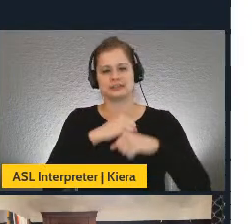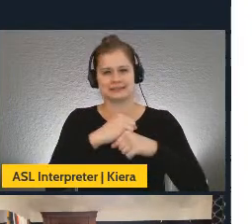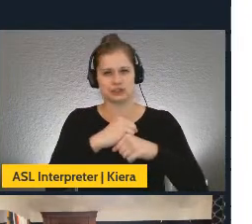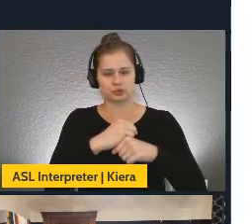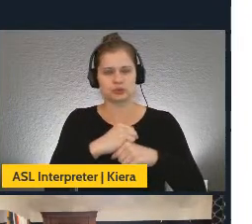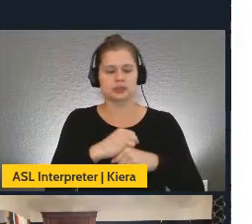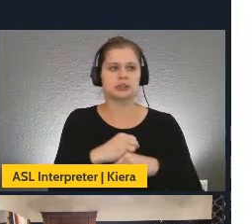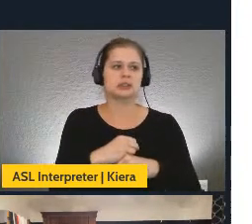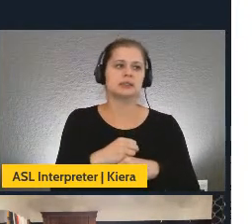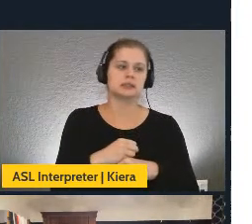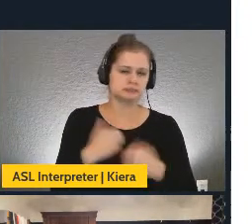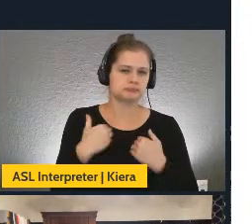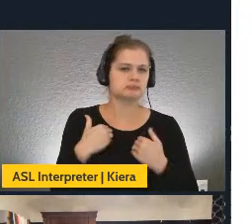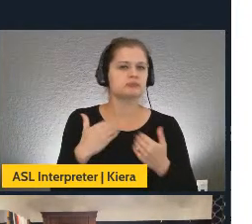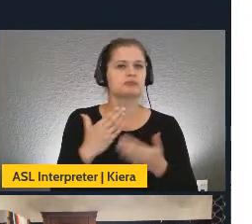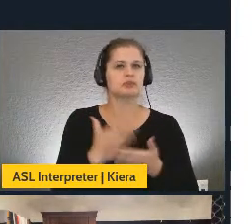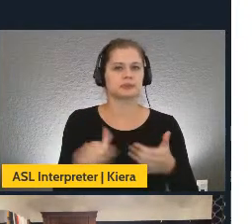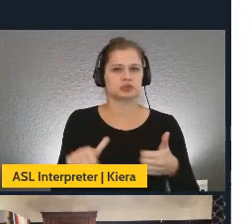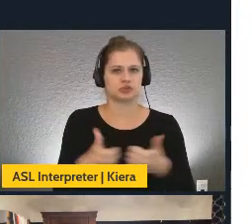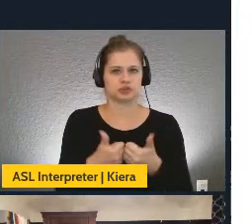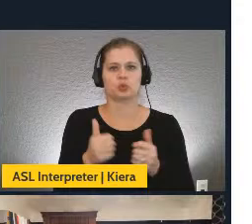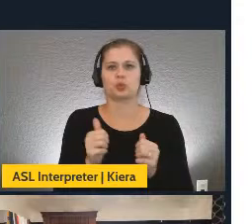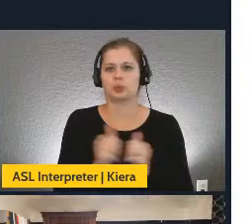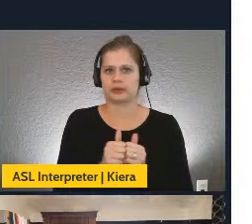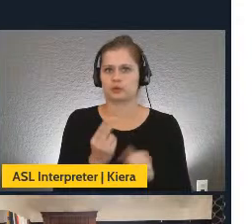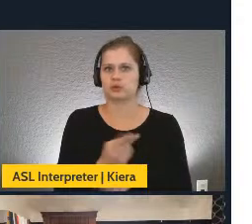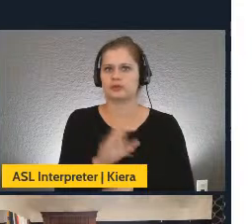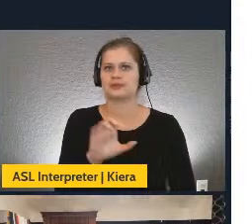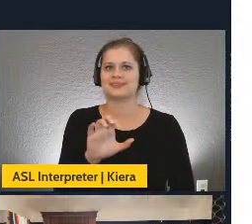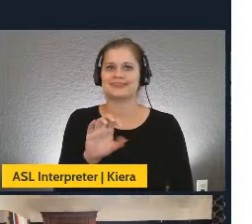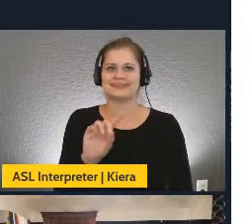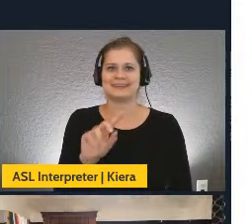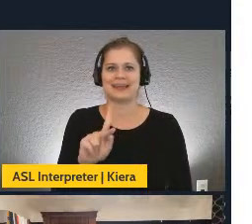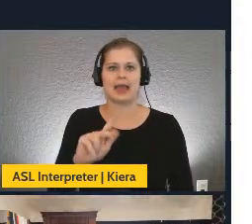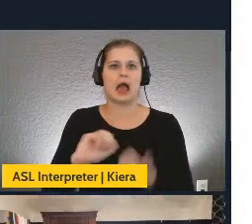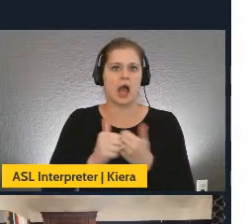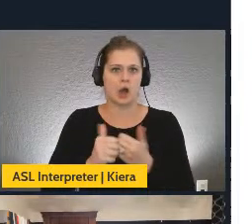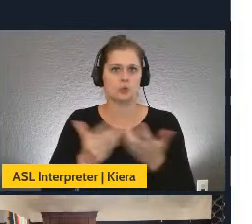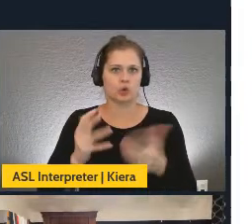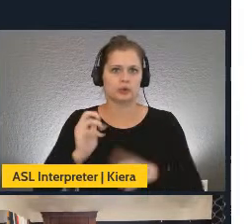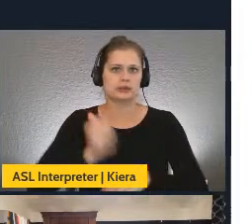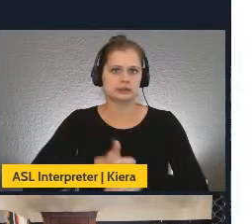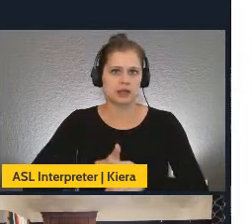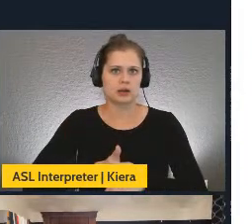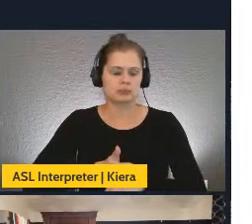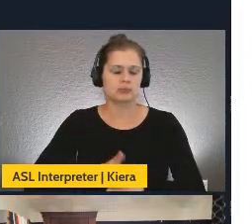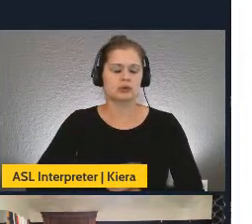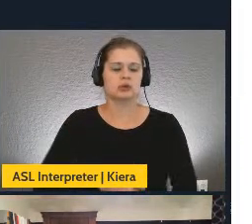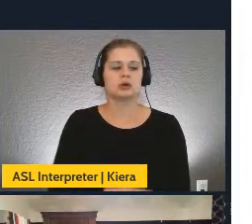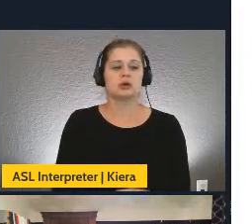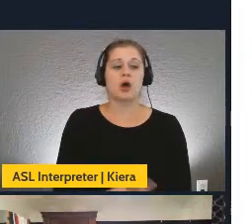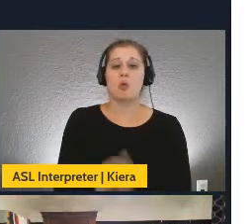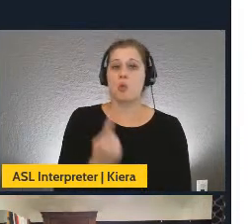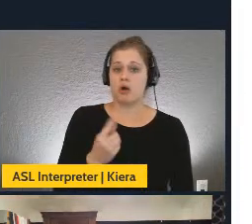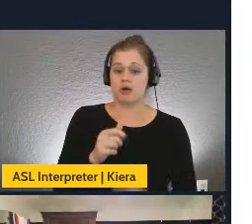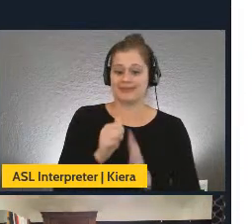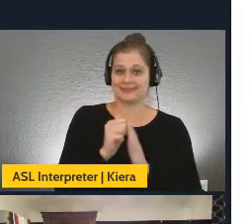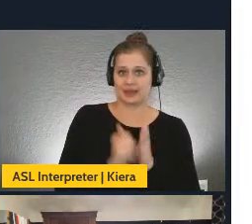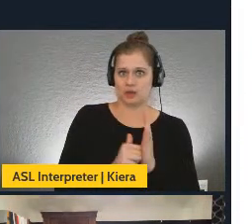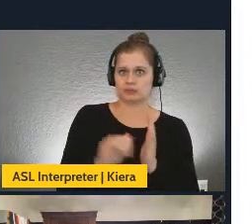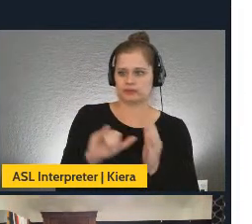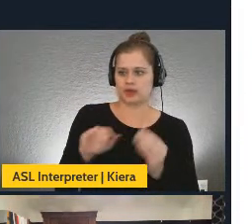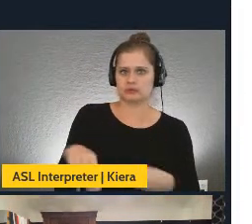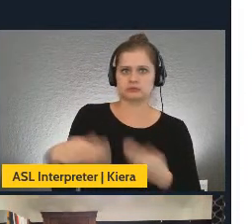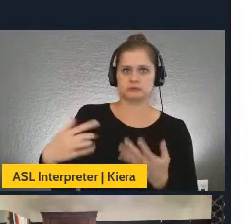There were some challenges with using CDK out of the box. So one of them was the accounts that were provisioned for us